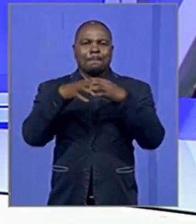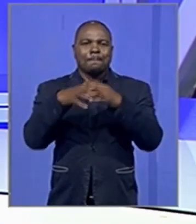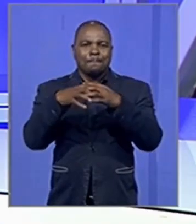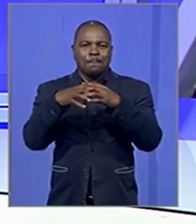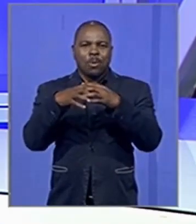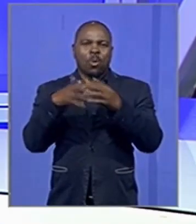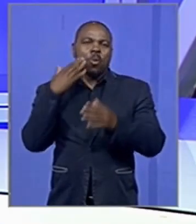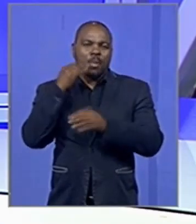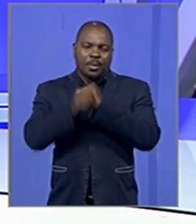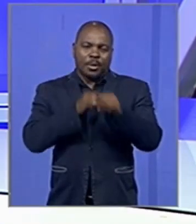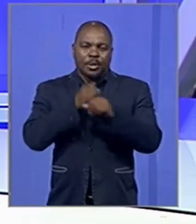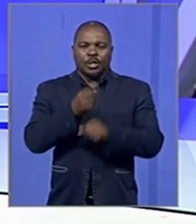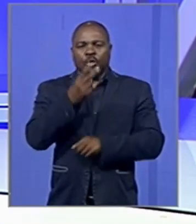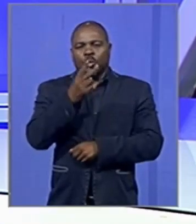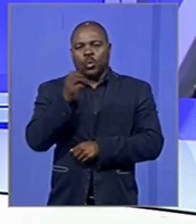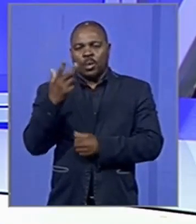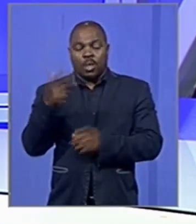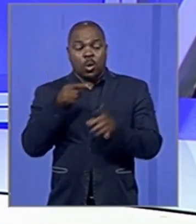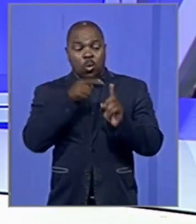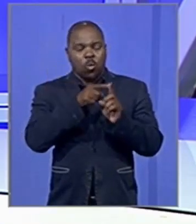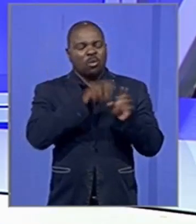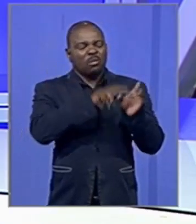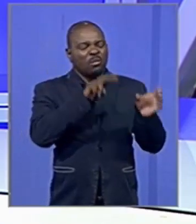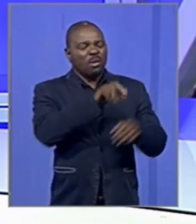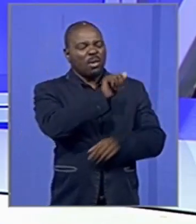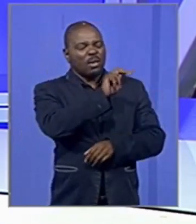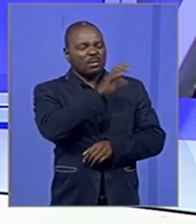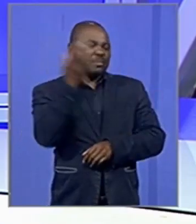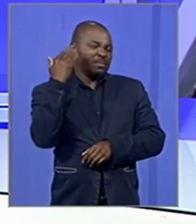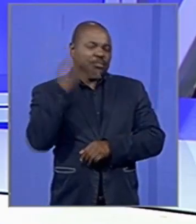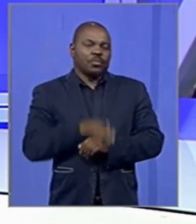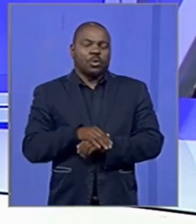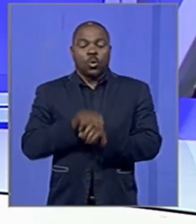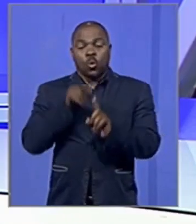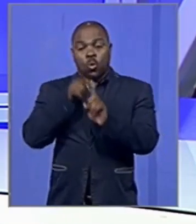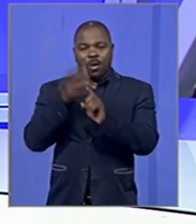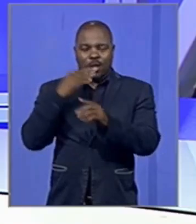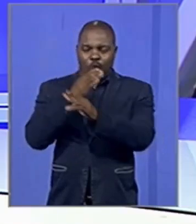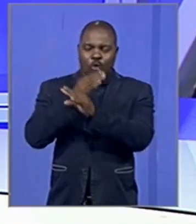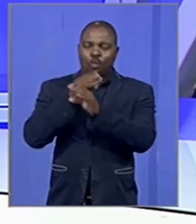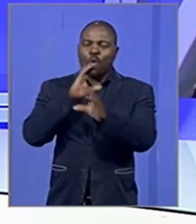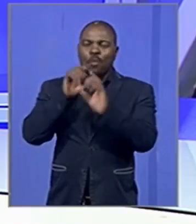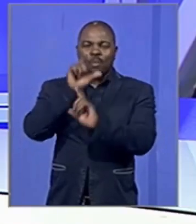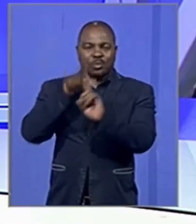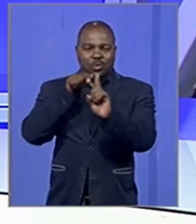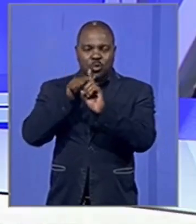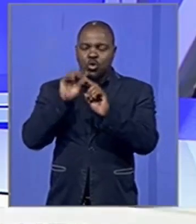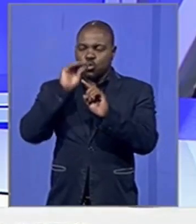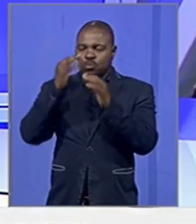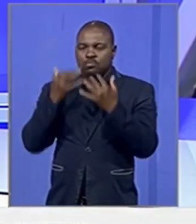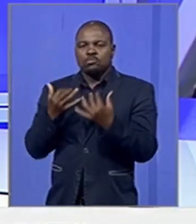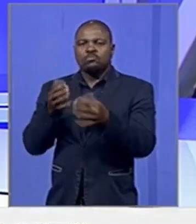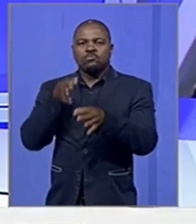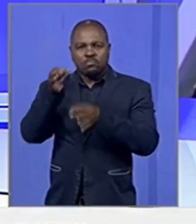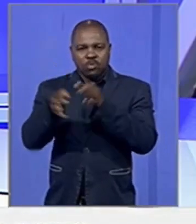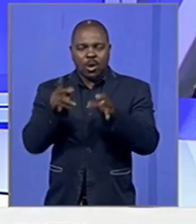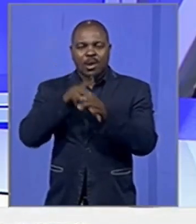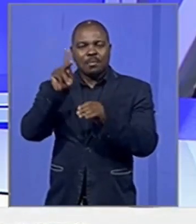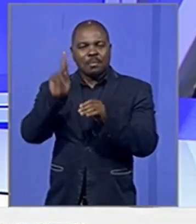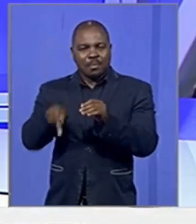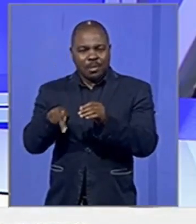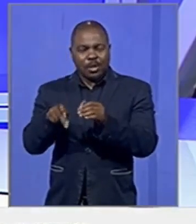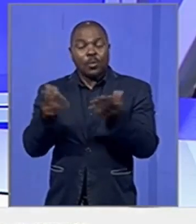tlogela ANC ka 2008. Bloem yo e lego mmoleledi wa peleng wa COPE o boledišane le babega ditaba ka Kempton Park